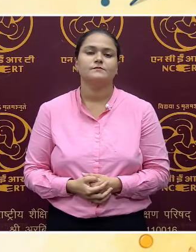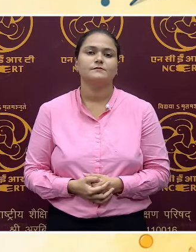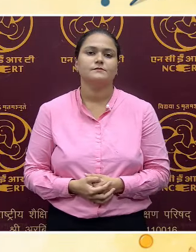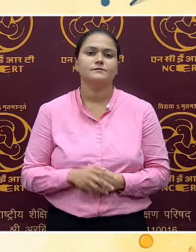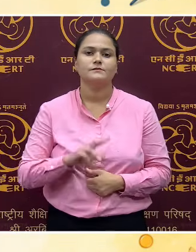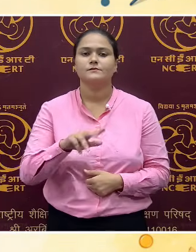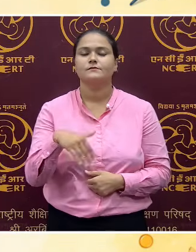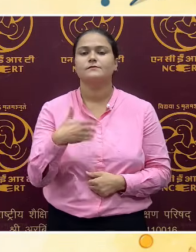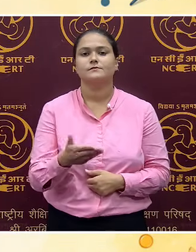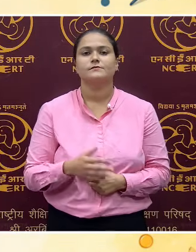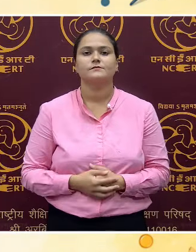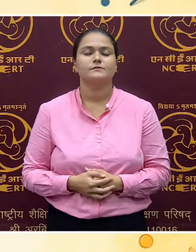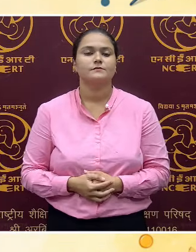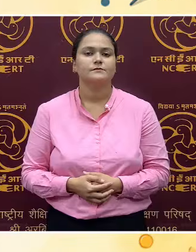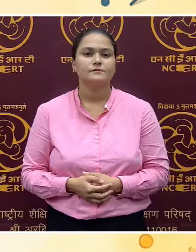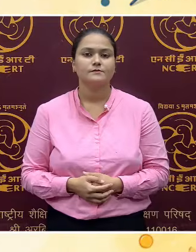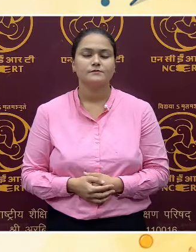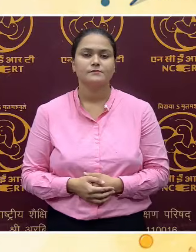Next one.